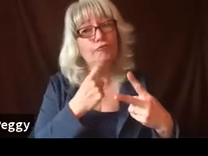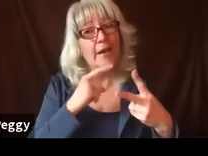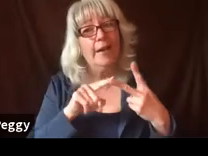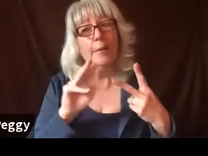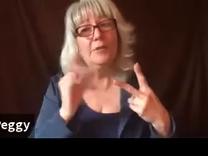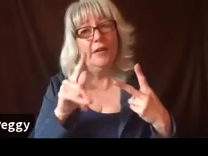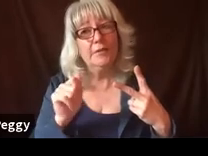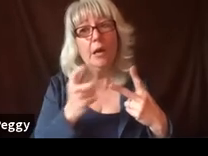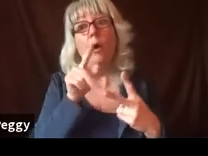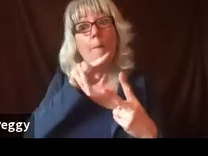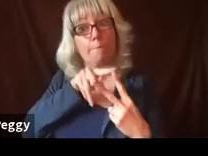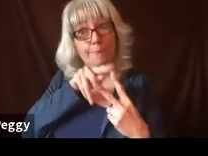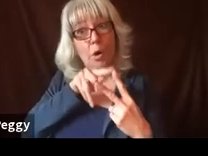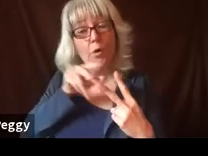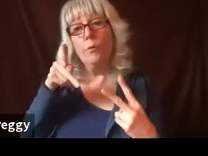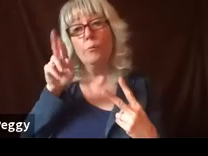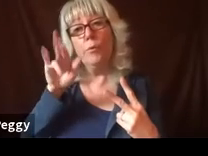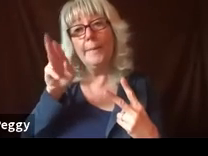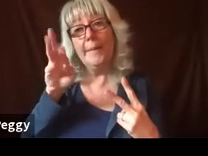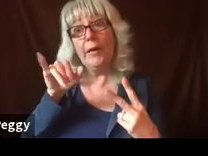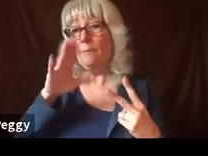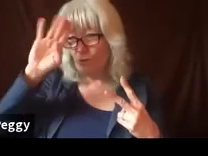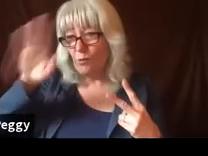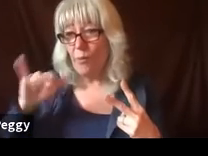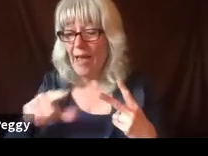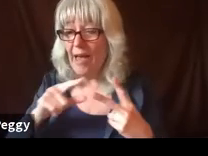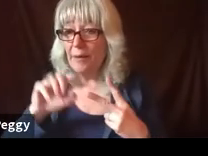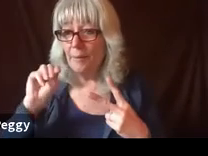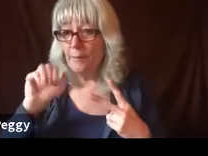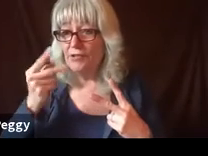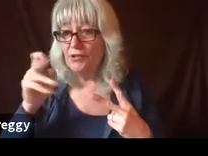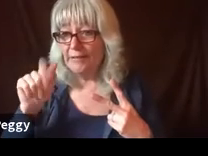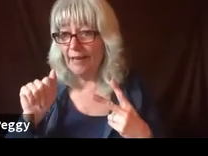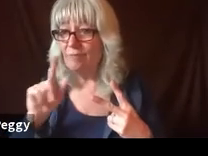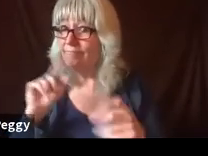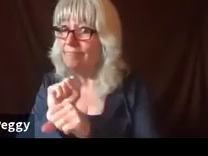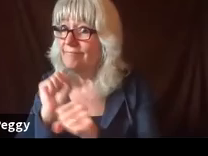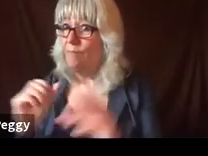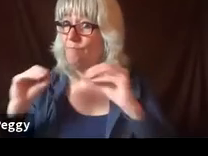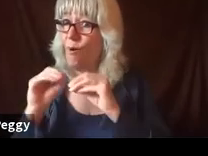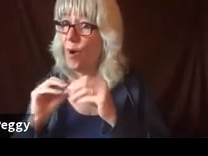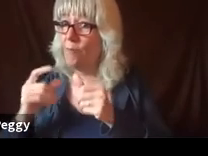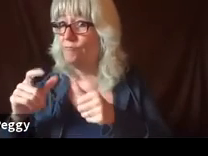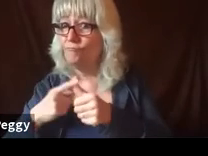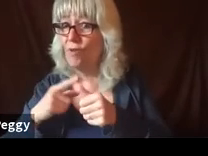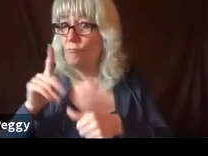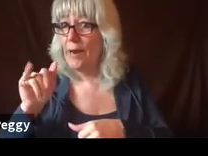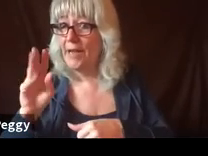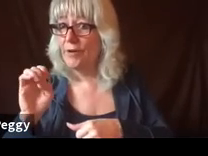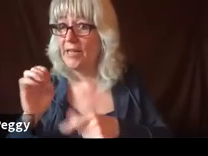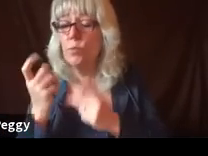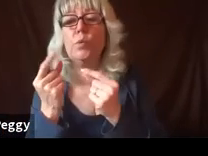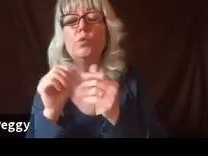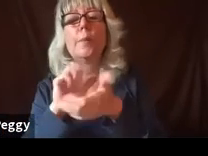but magenta is more primary because you can make red out of it by adding just a few drops of yellow. So